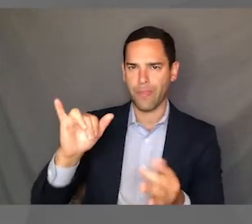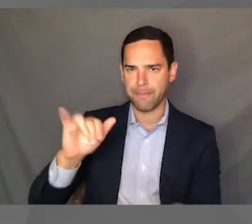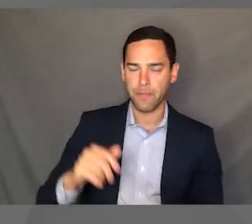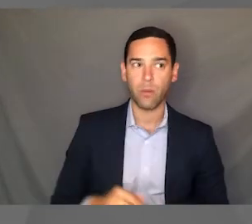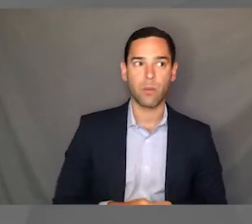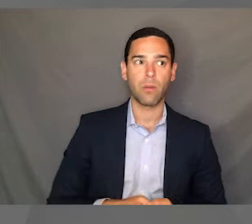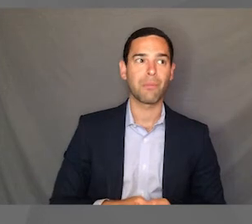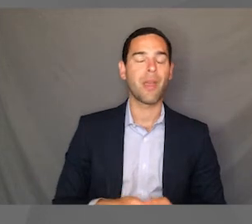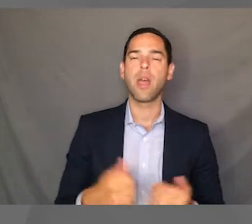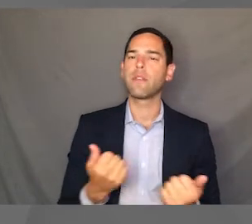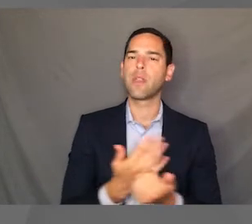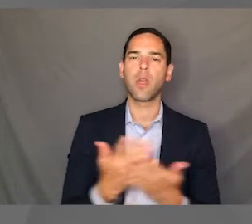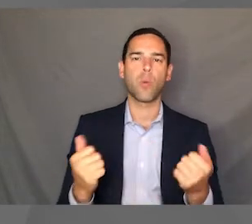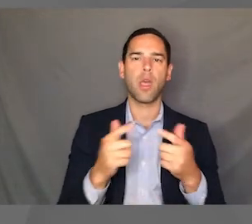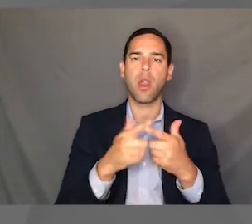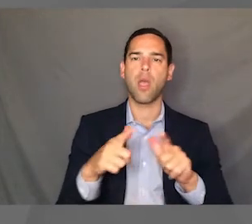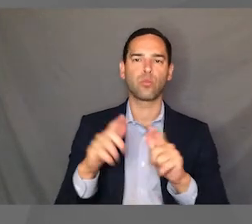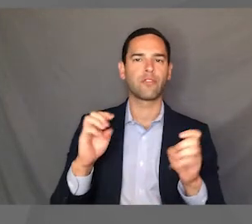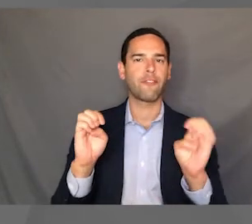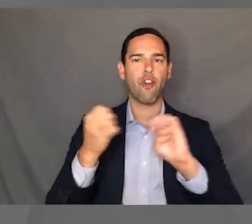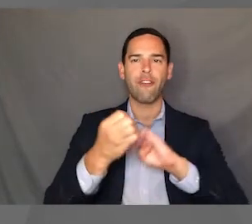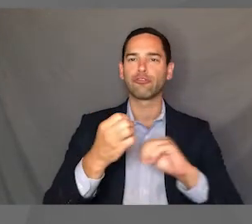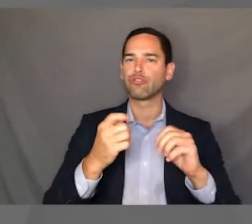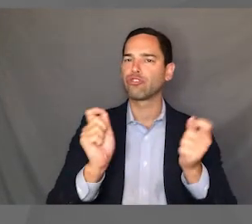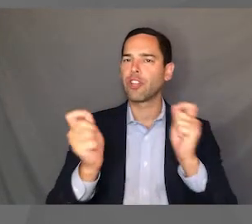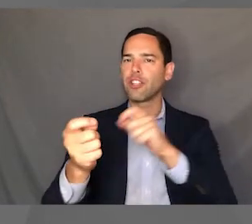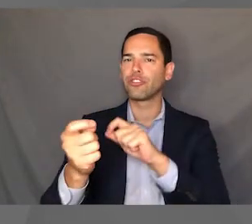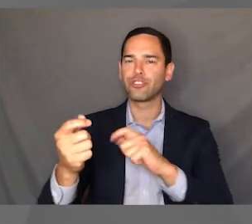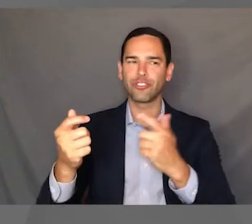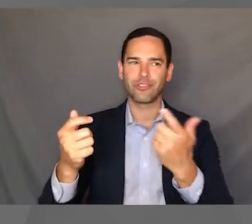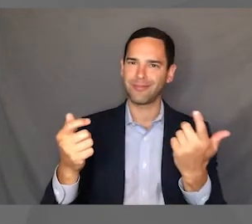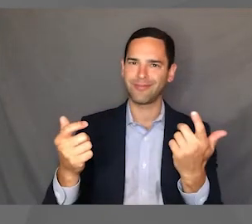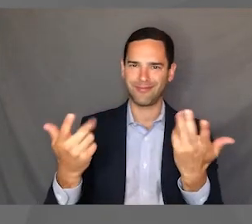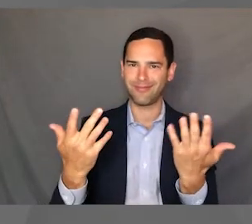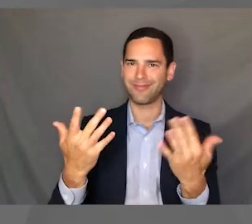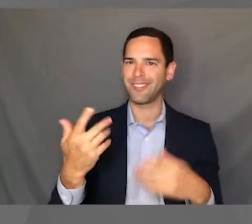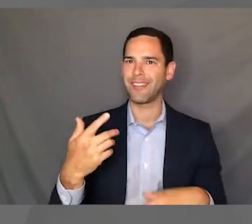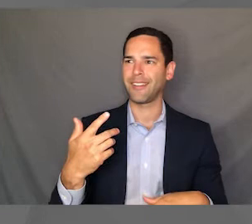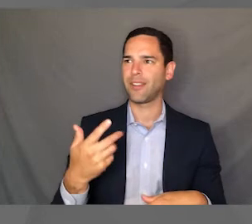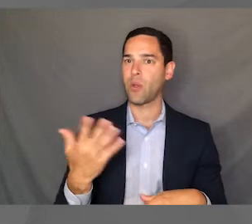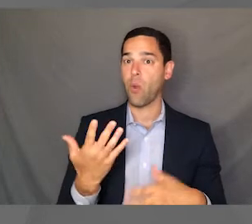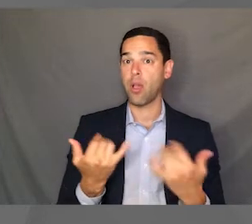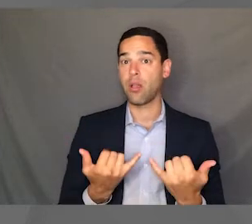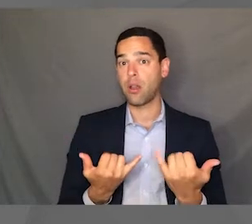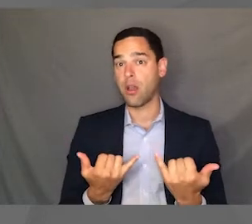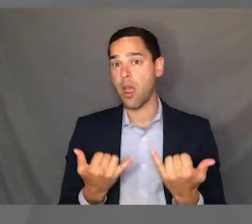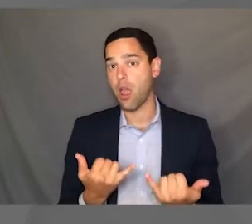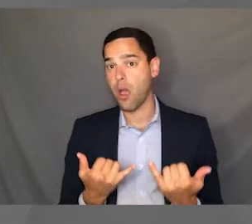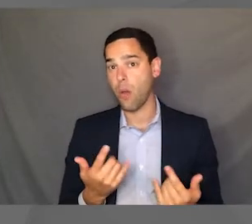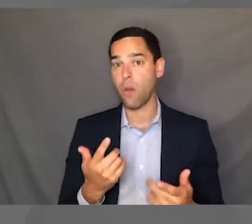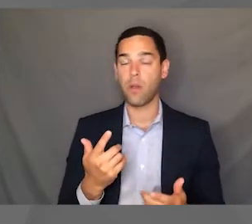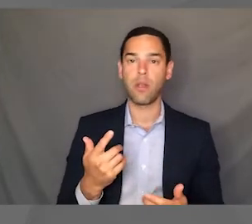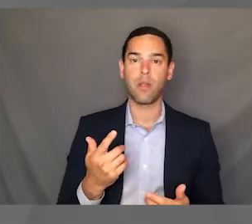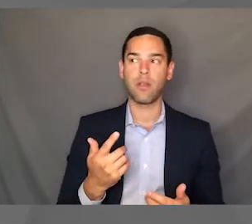language it's a moving target. And understand that the vernacular, the phrasing, the wording that we